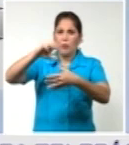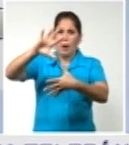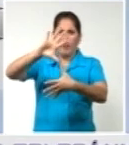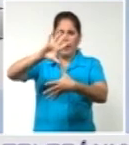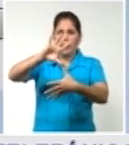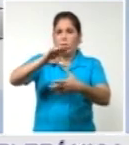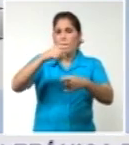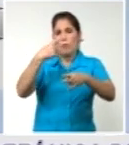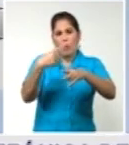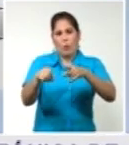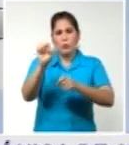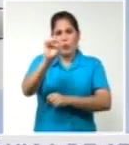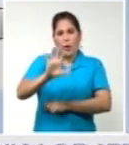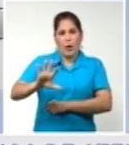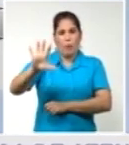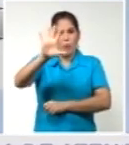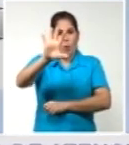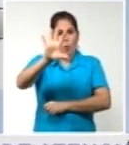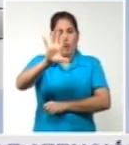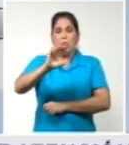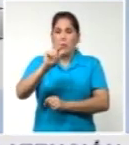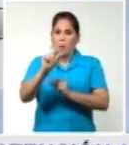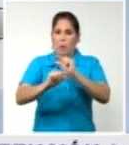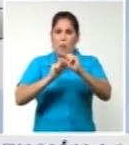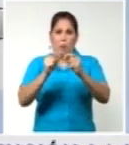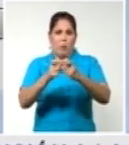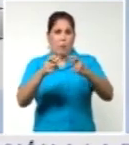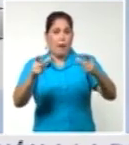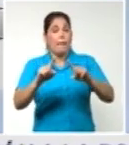19,238,368 cases to date. Meanwhile,